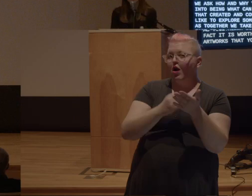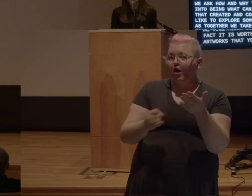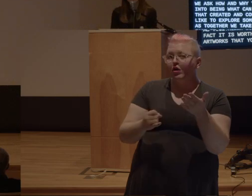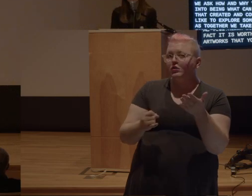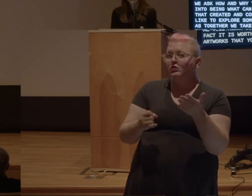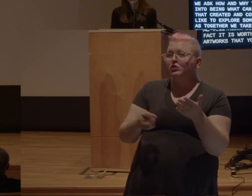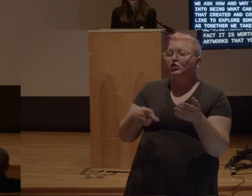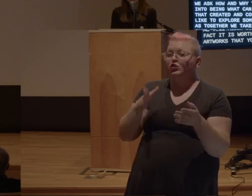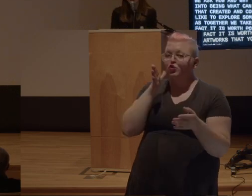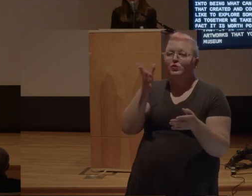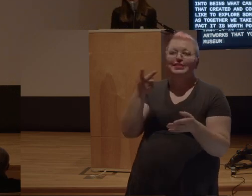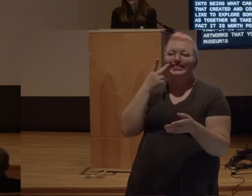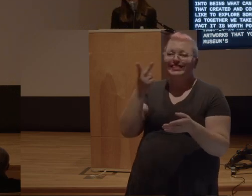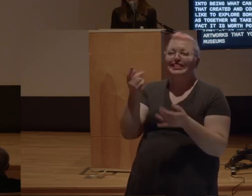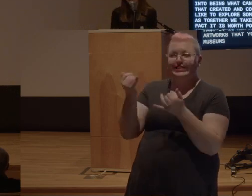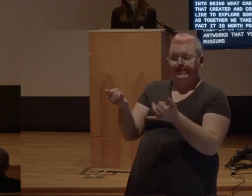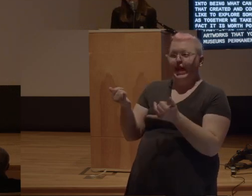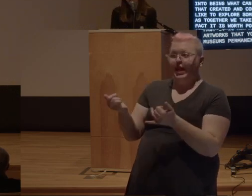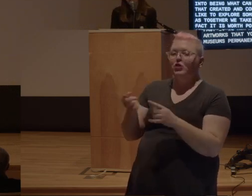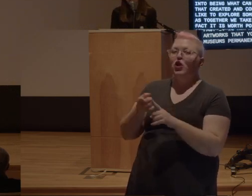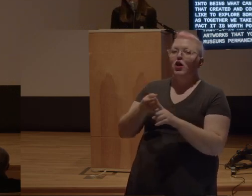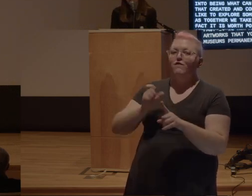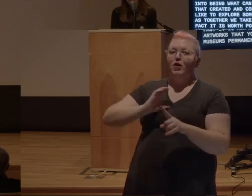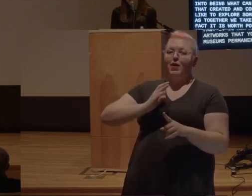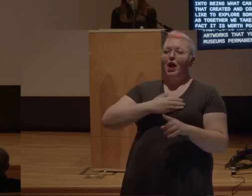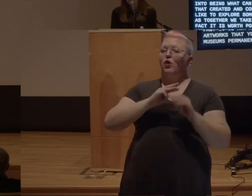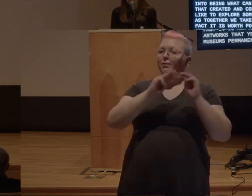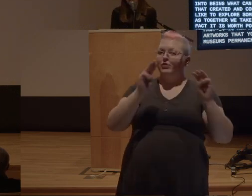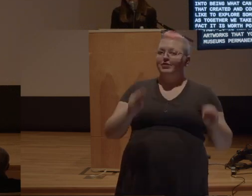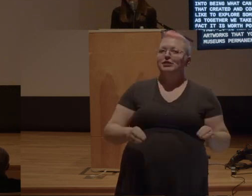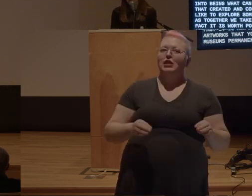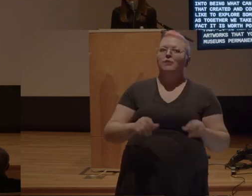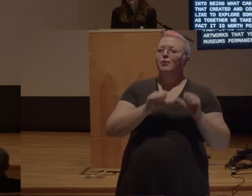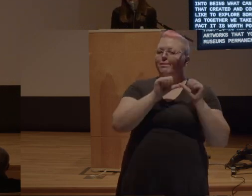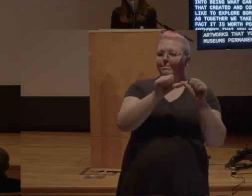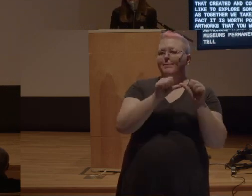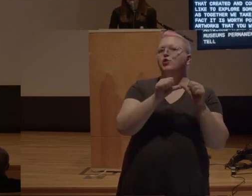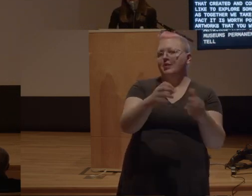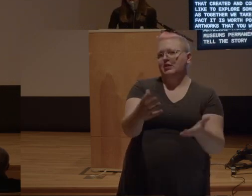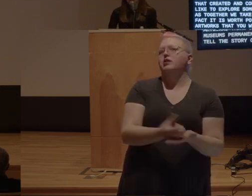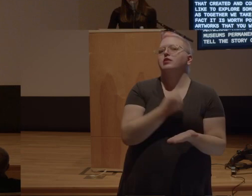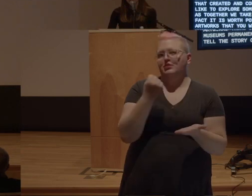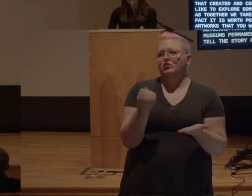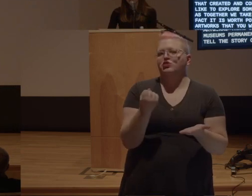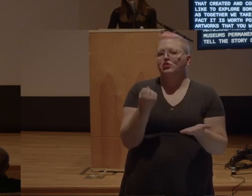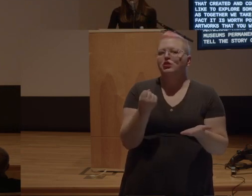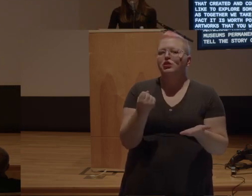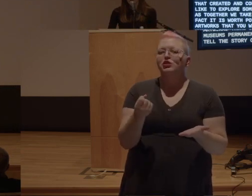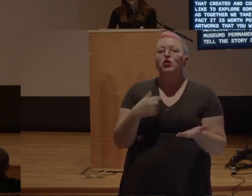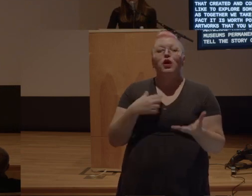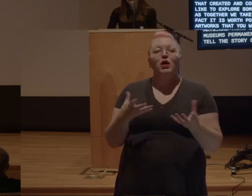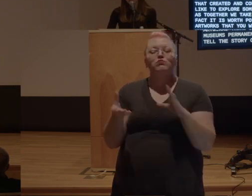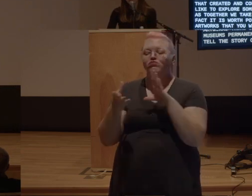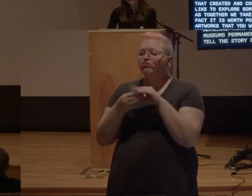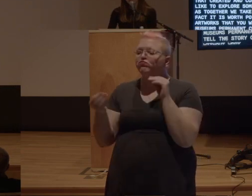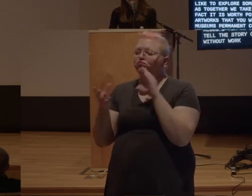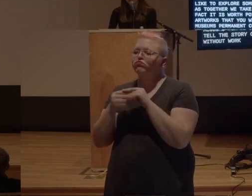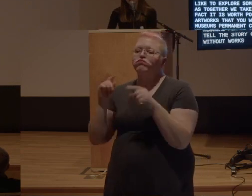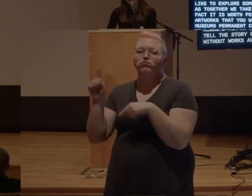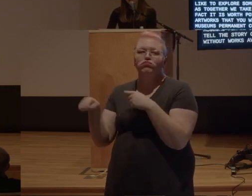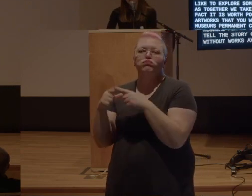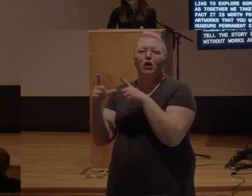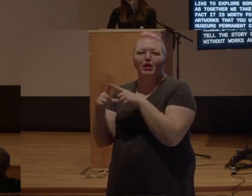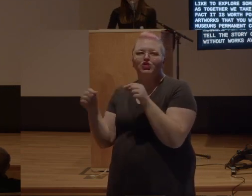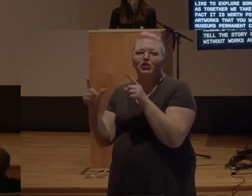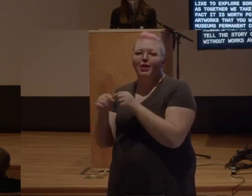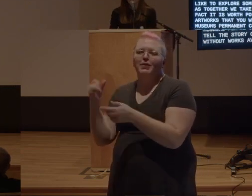the museum's permanent collection. And so to be able to tell the story of Japanese landscape prints with artworks available here